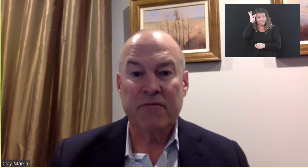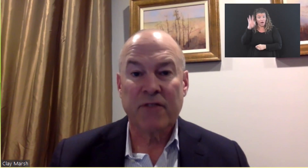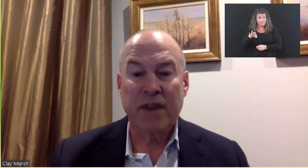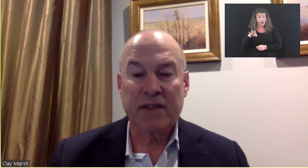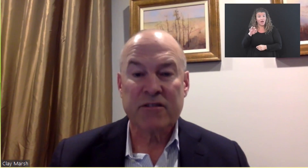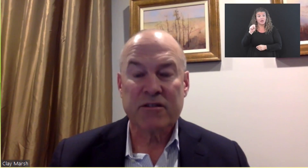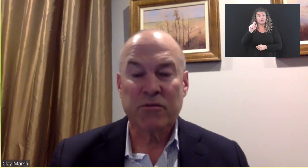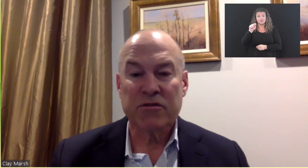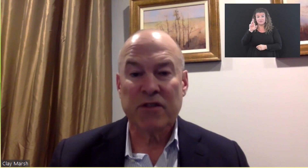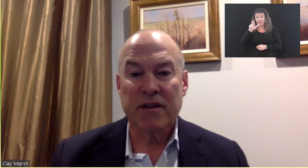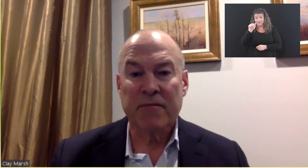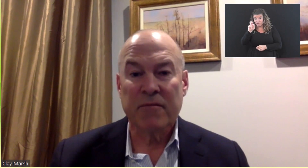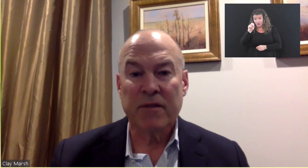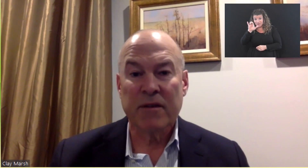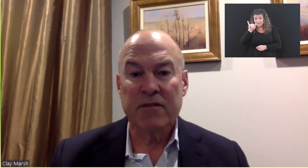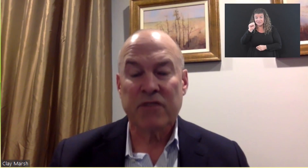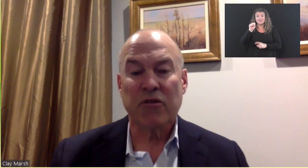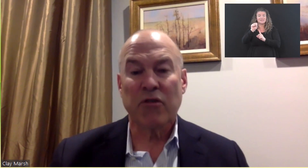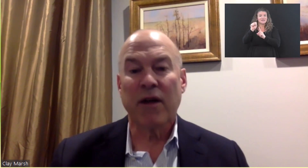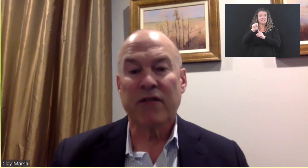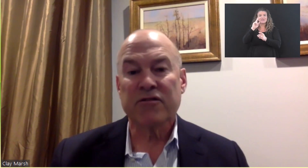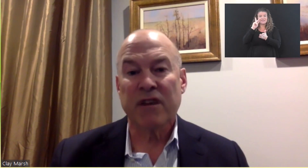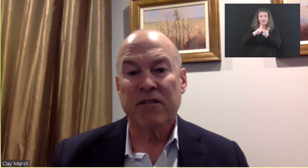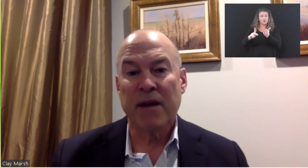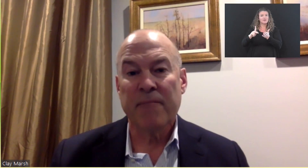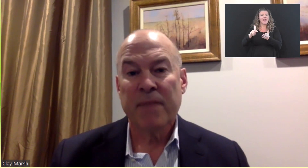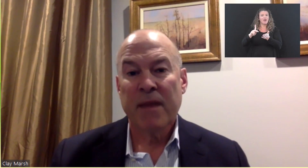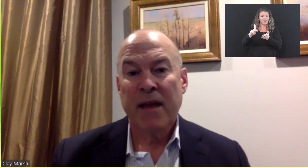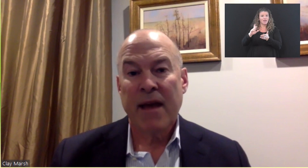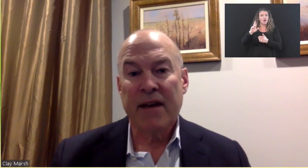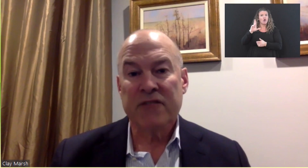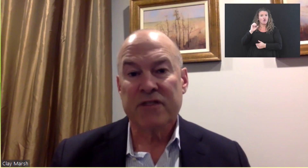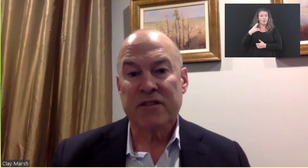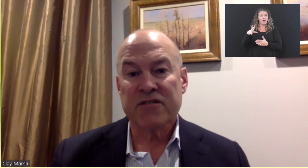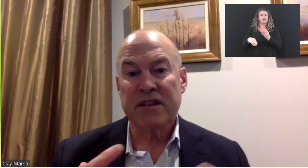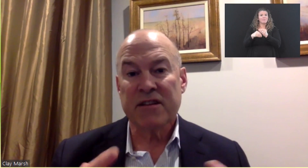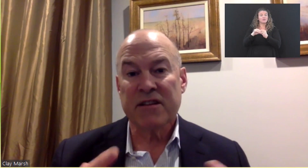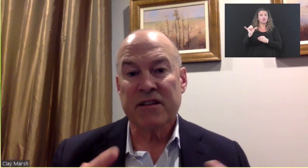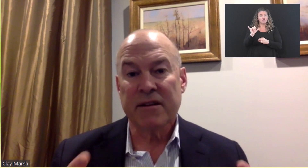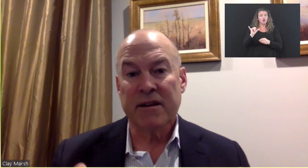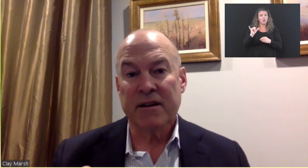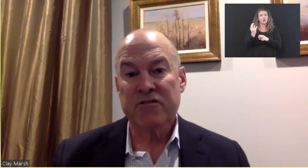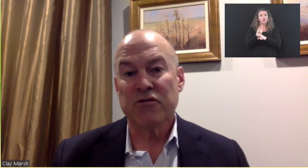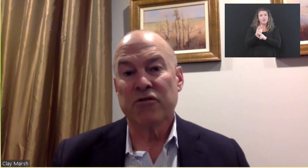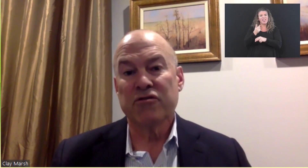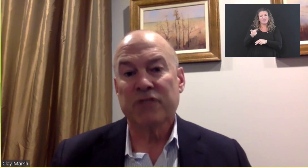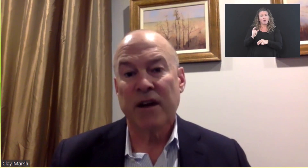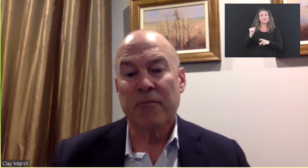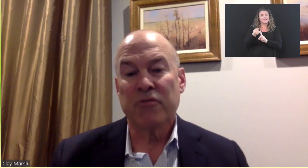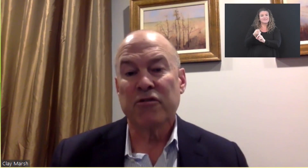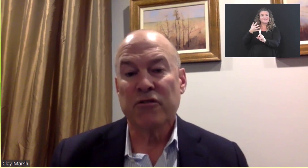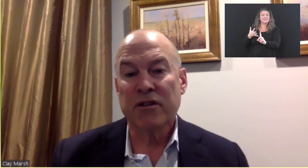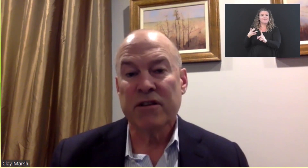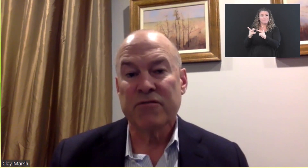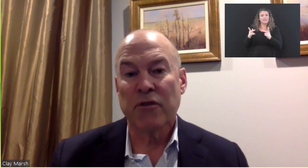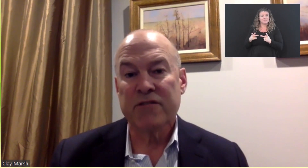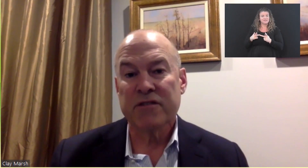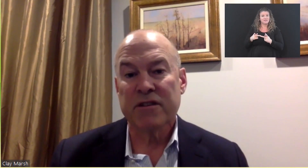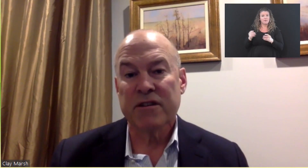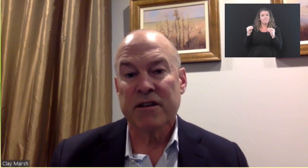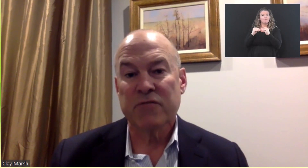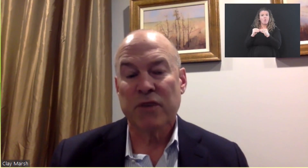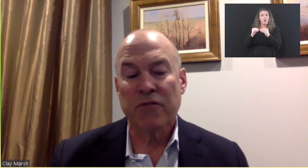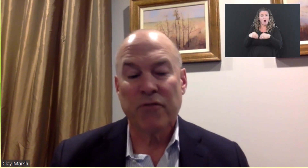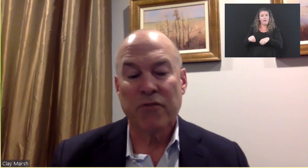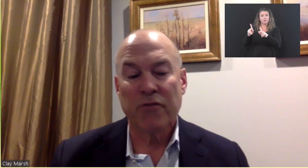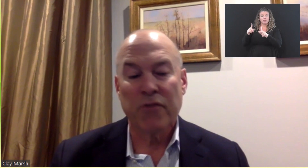St. Francis, which Secretary Crouch talked about, as extended surge opportunities for us